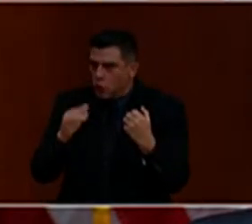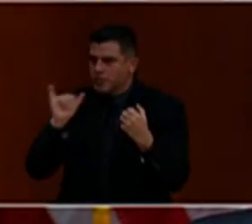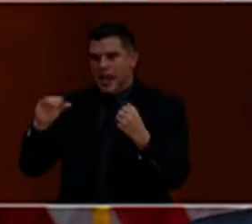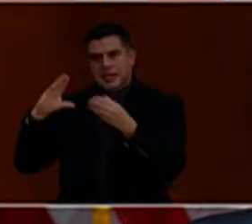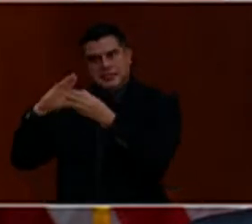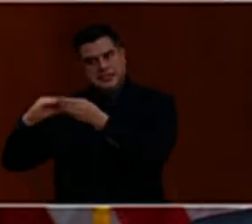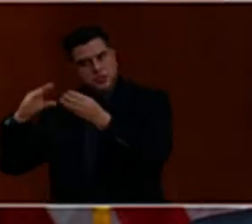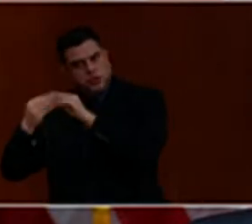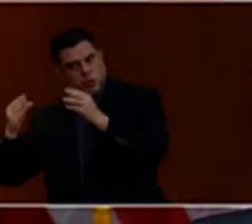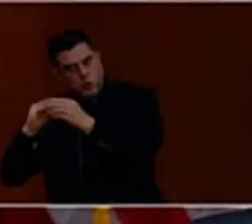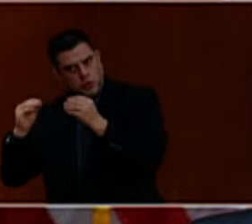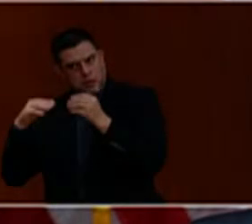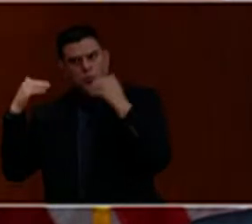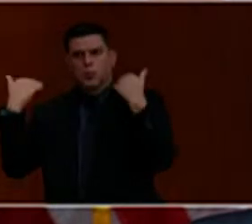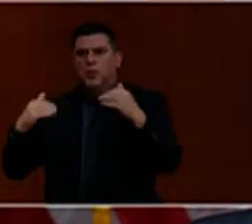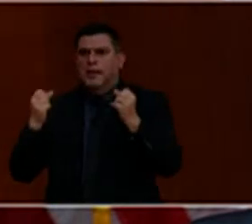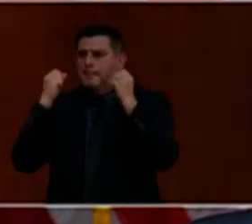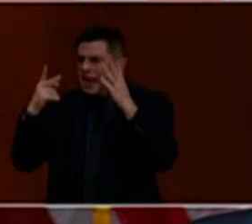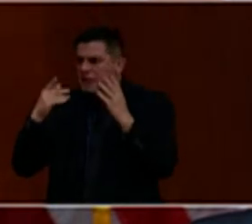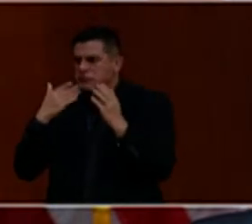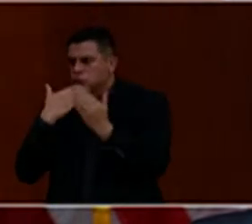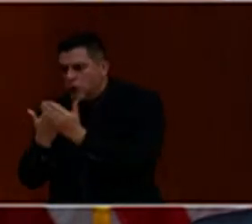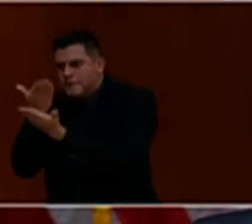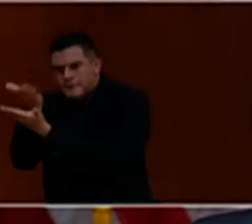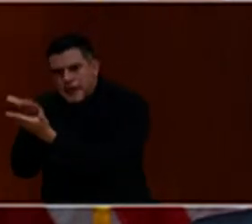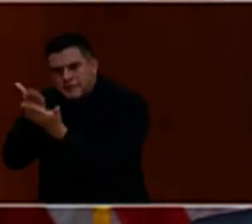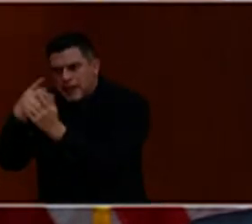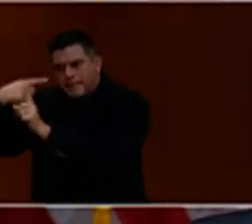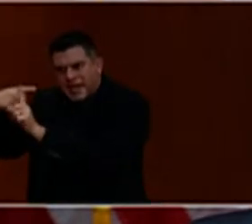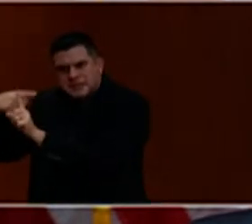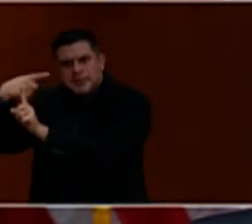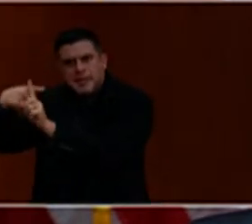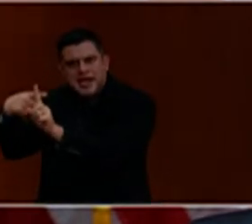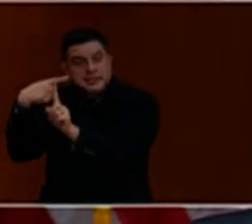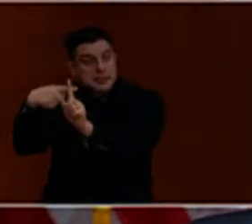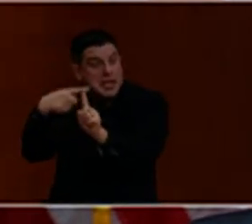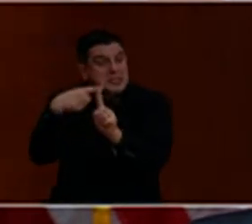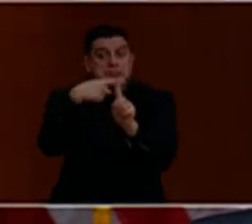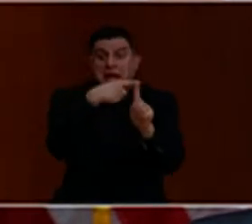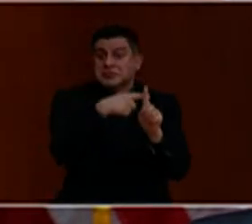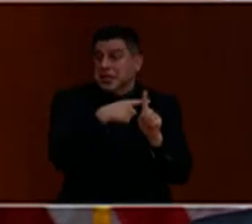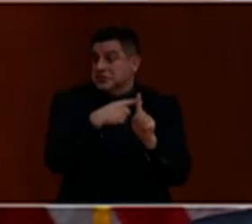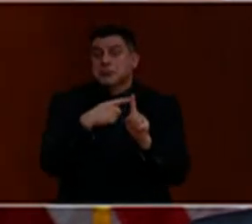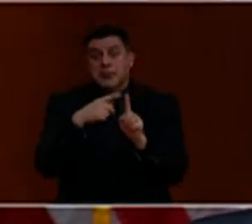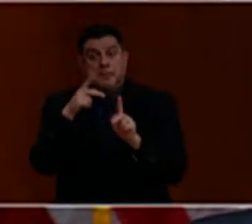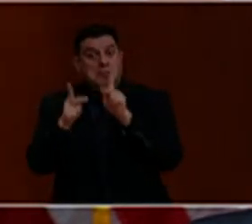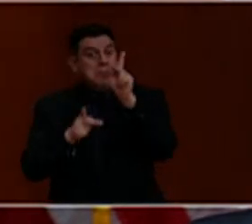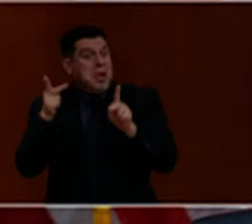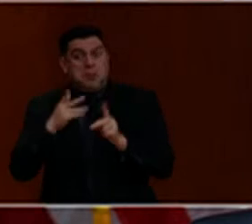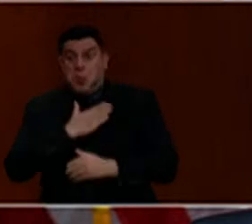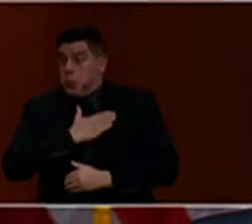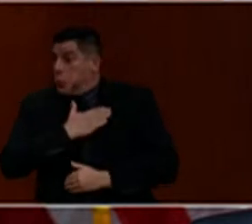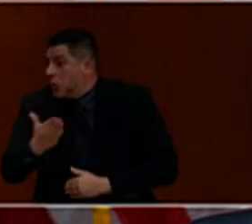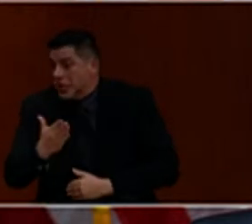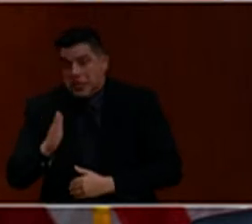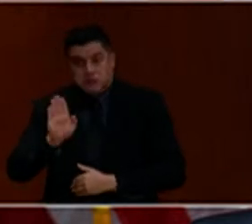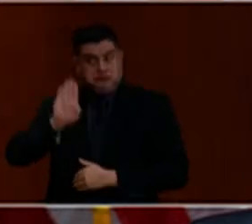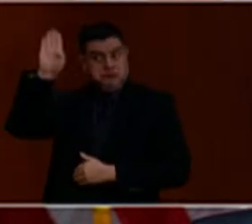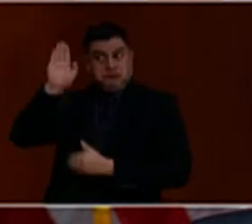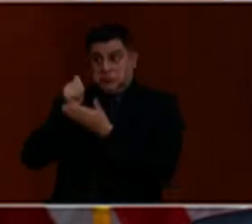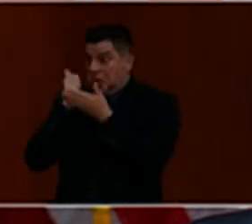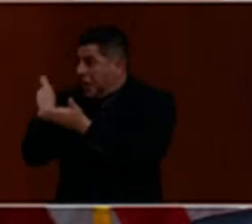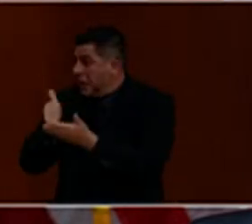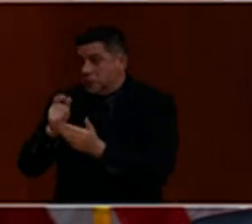done on the medical side, and just also Floridians stepping up to help folks in need. And so we're really happy